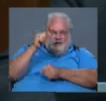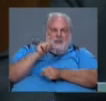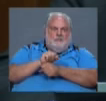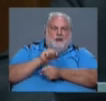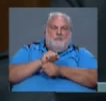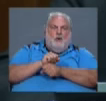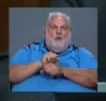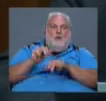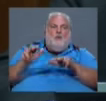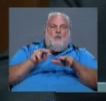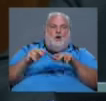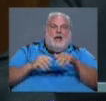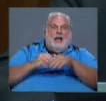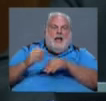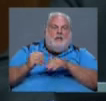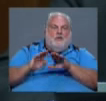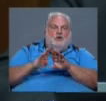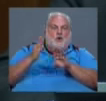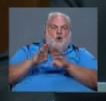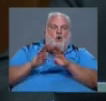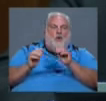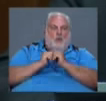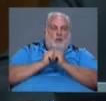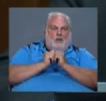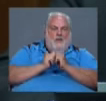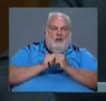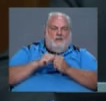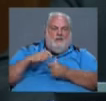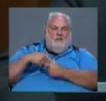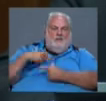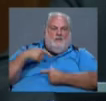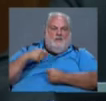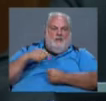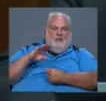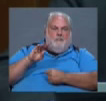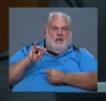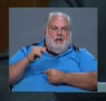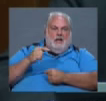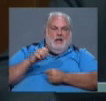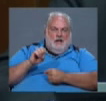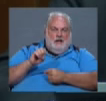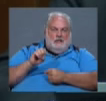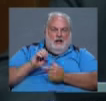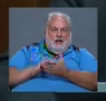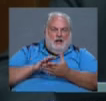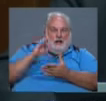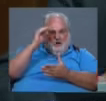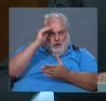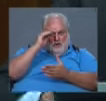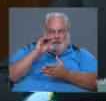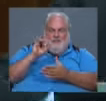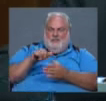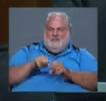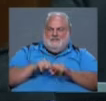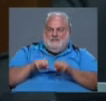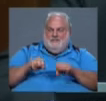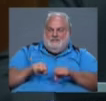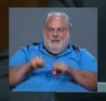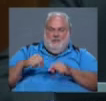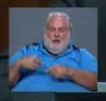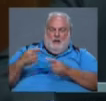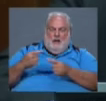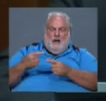walking out of the door with the badges. I've learned about this system while I